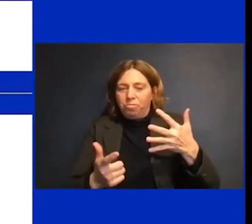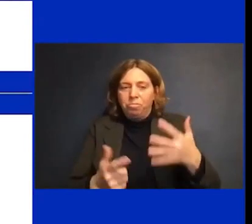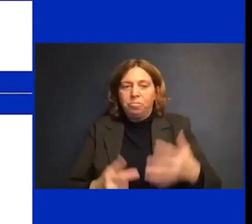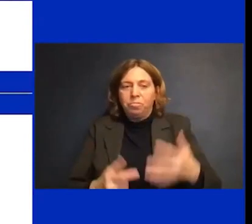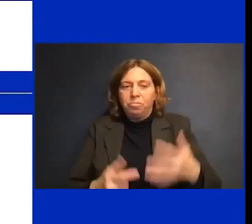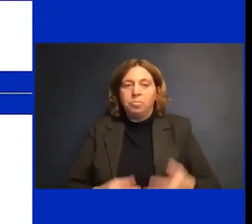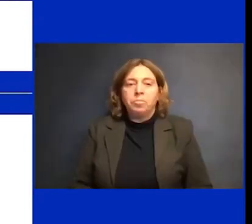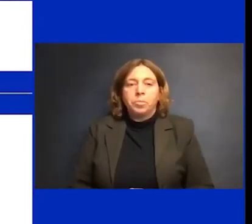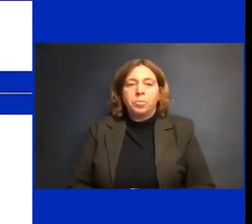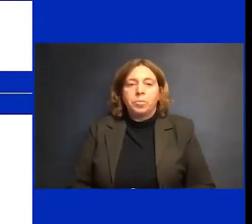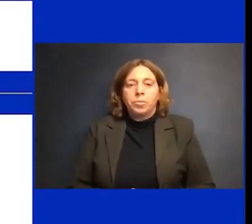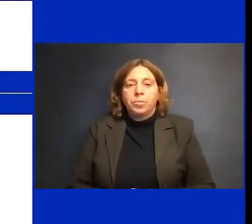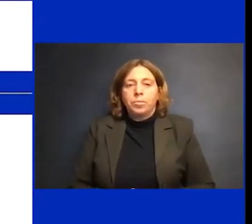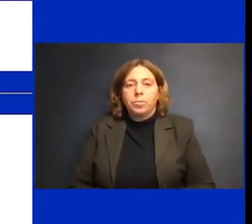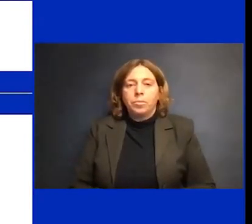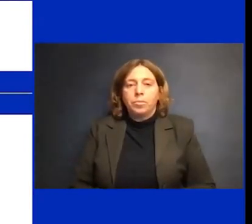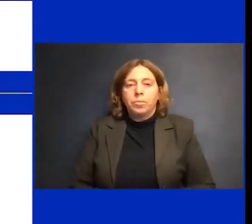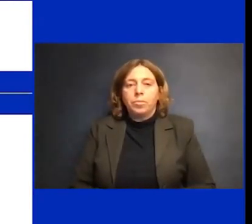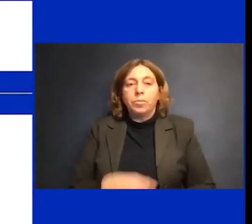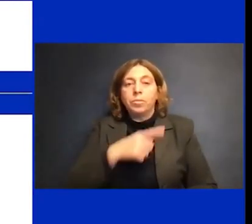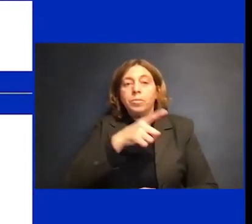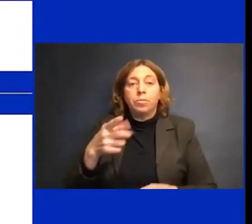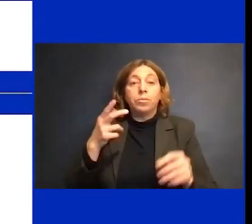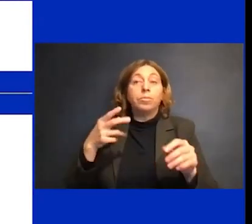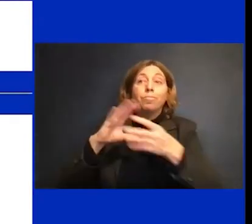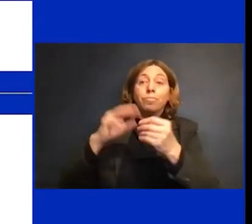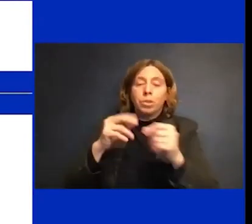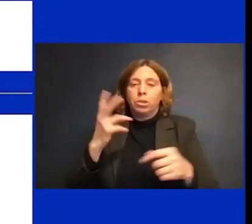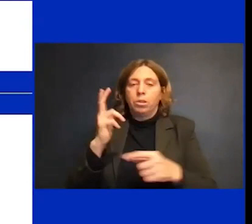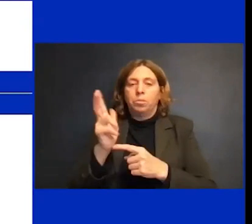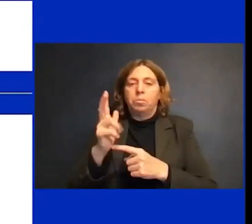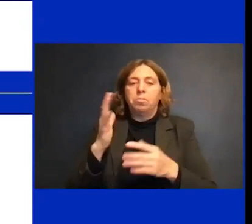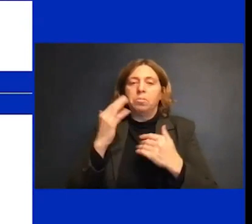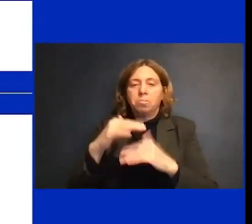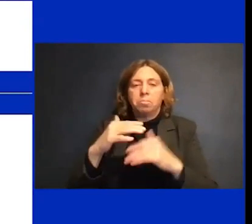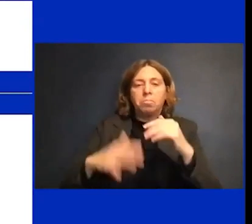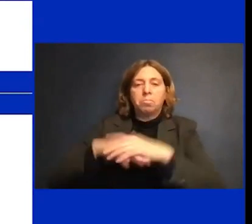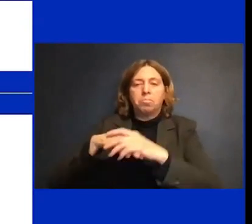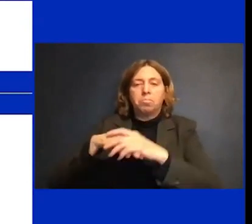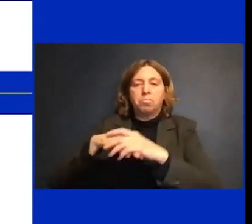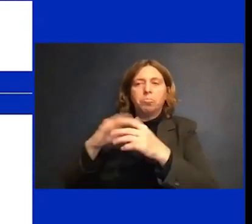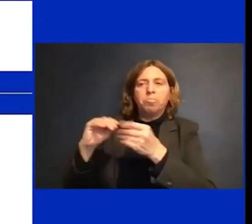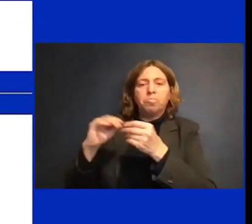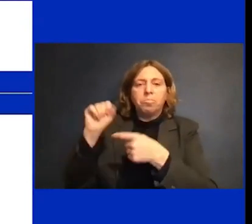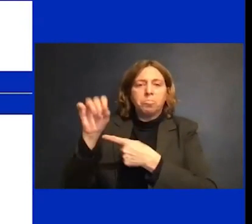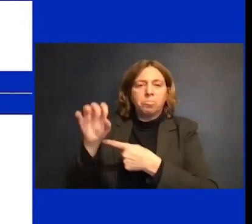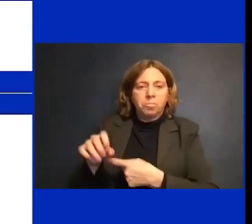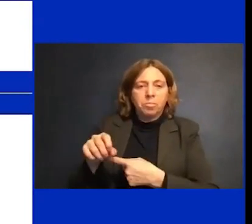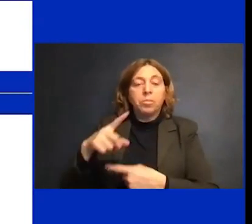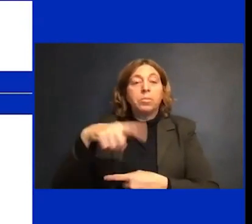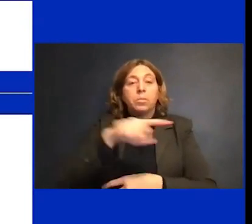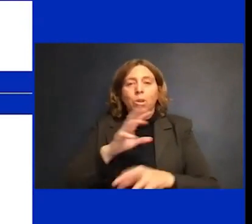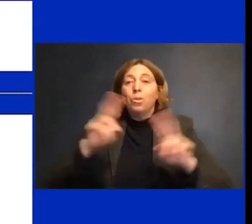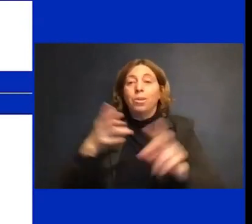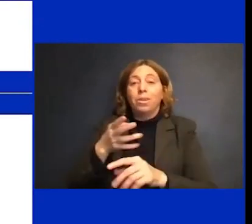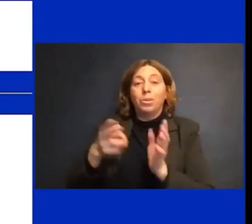in the order in which your registration was received. Each participant will have 3 minutes to articulate their comments. If you have